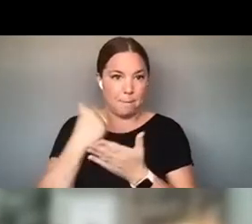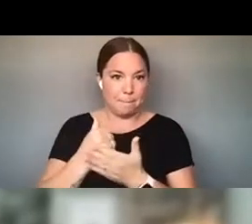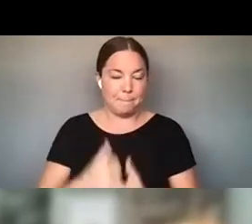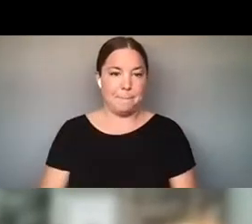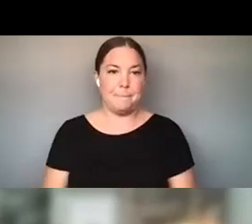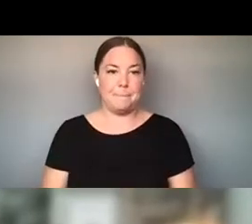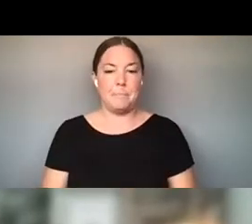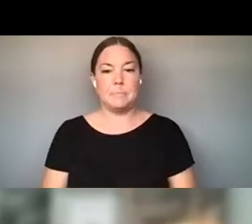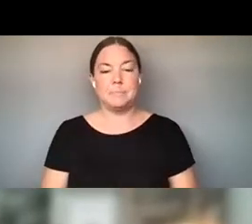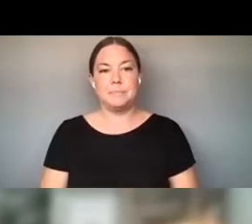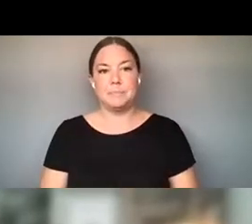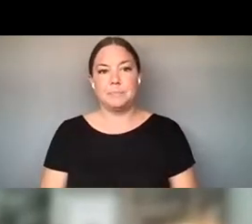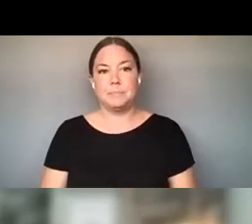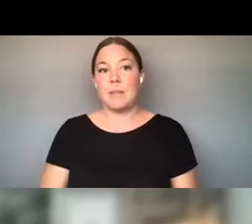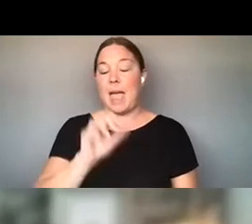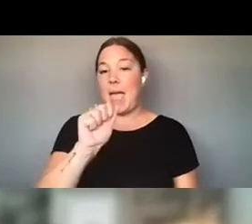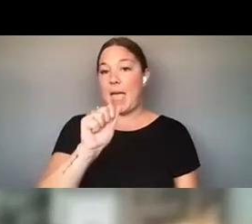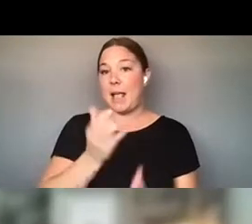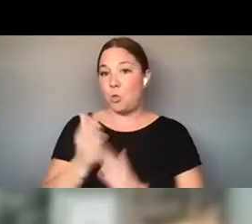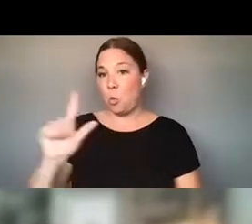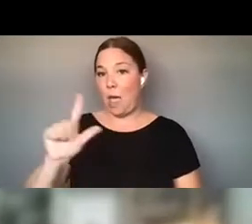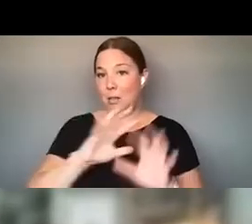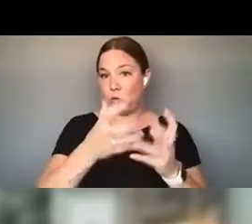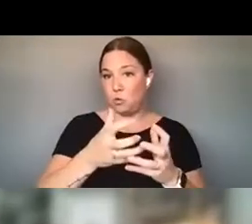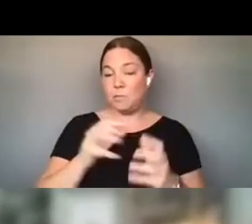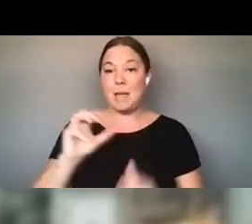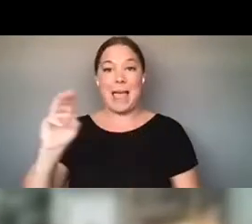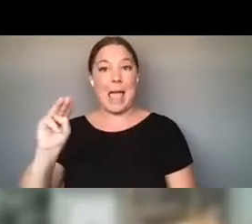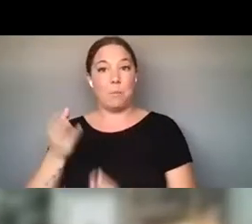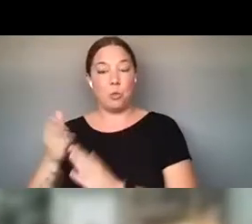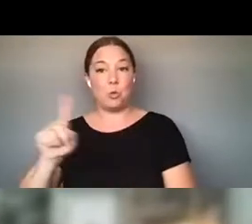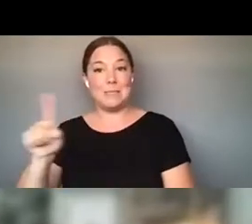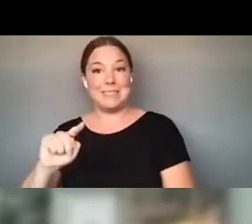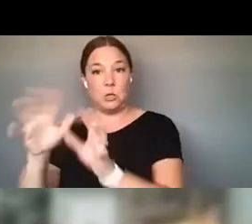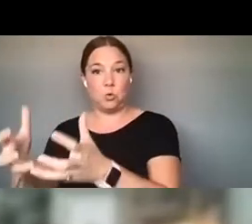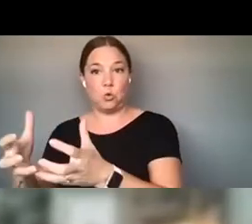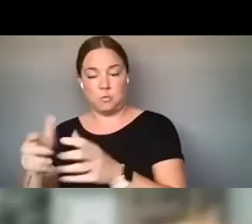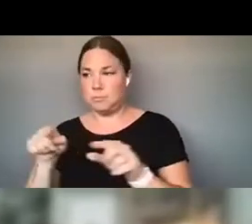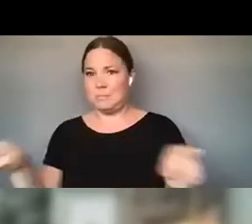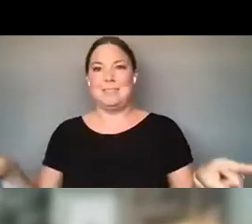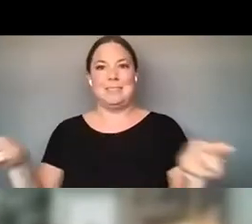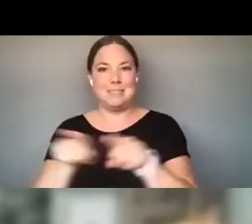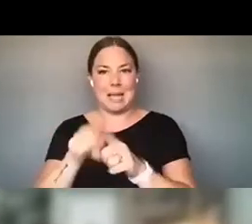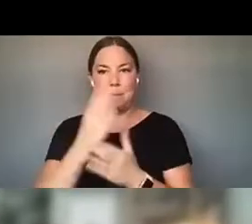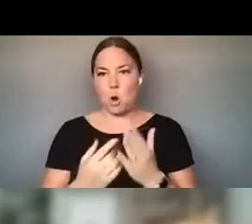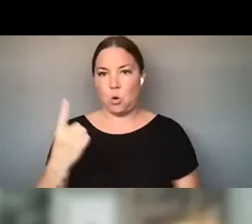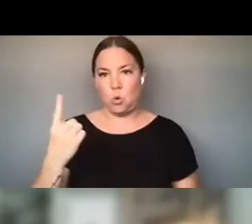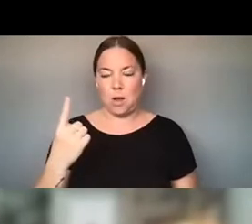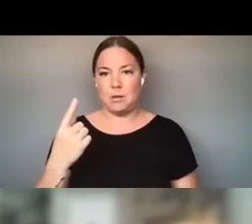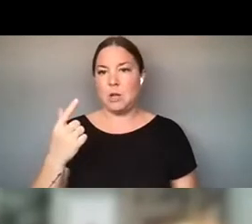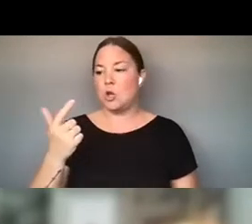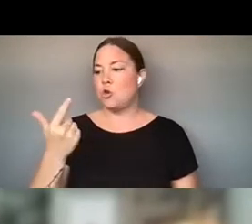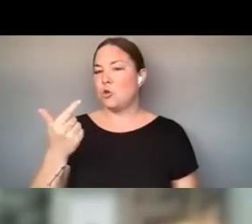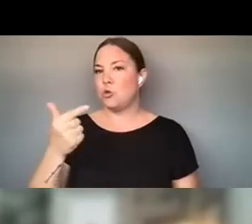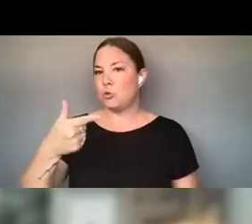So, both the A through L group and the M through Z group will have the same part one grants.gov deadline